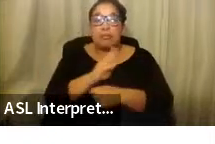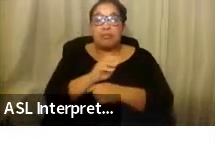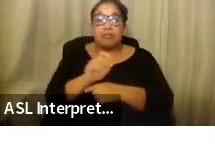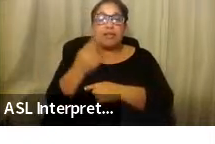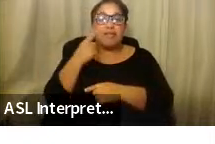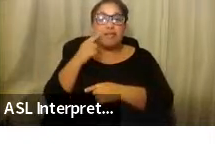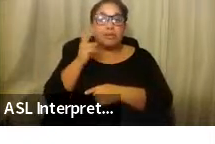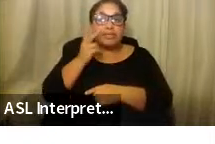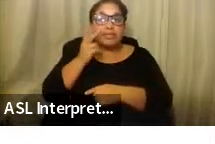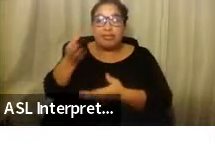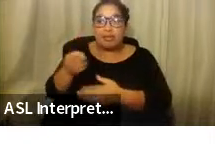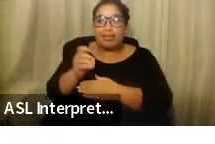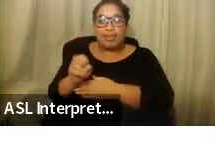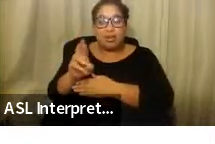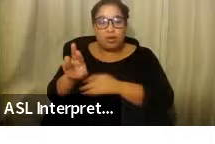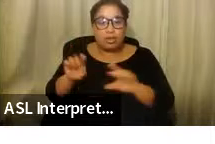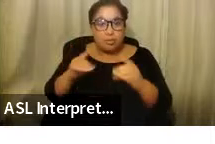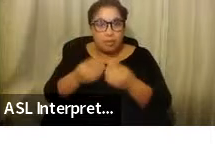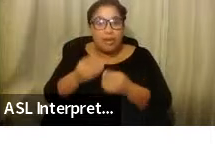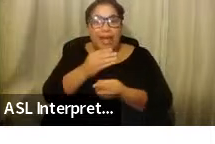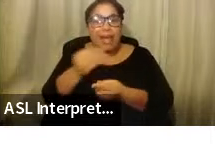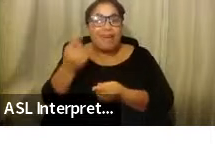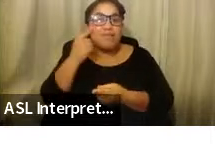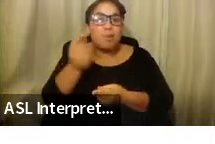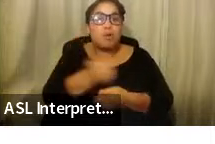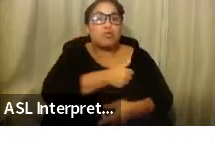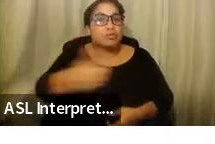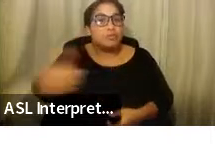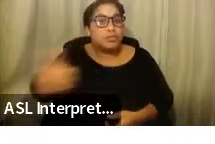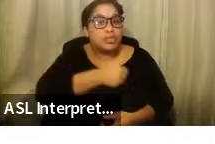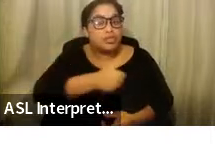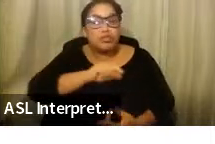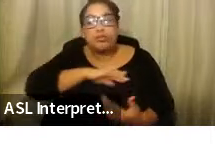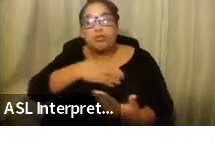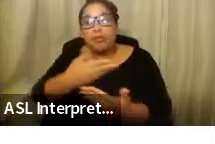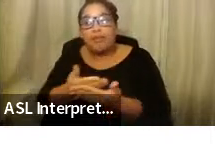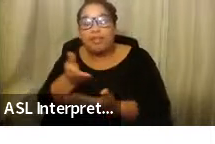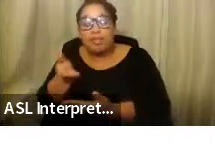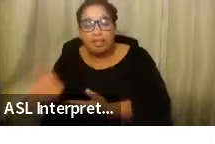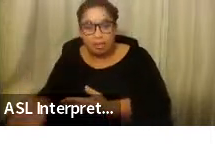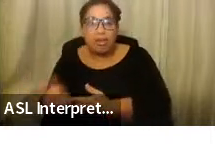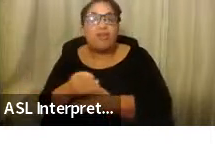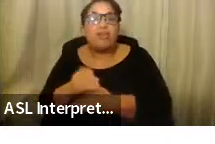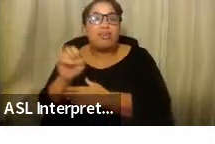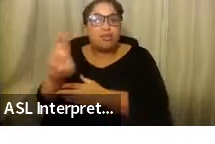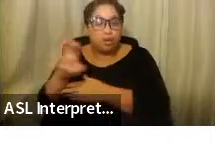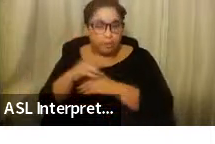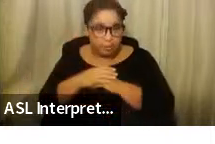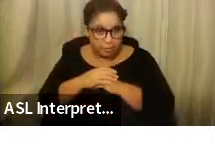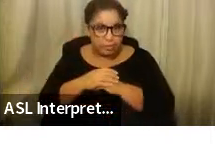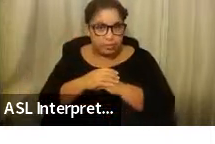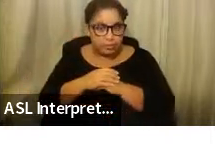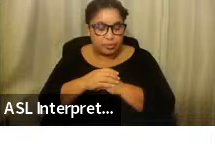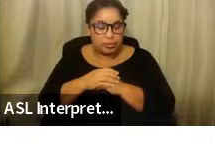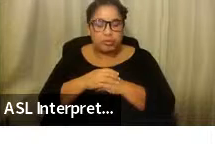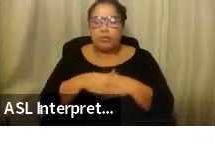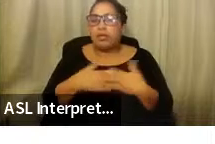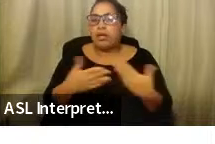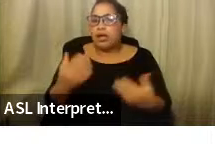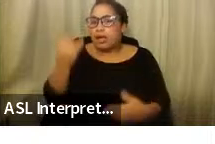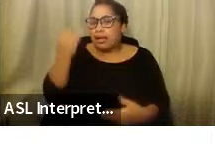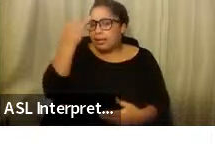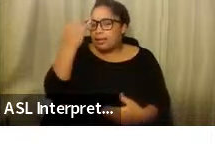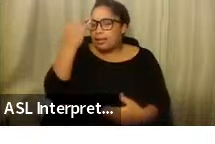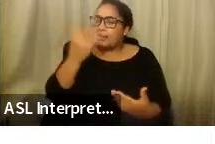being seen in the emergency department and for the transportation to the ER for ear pain. Ideally,